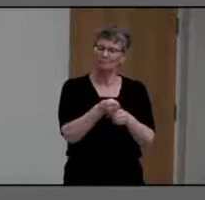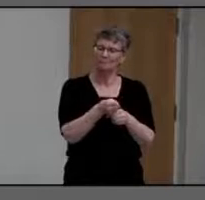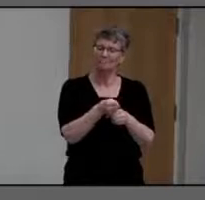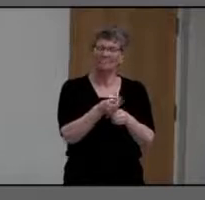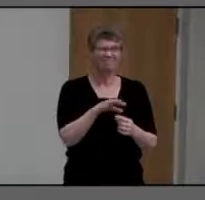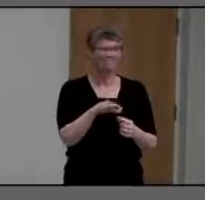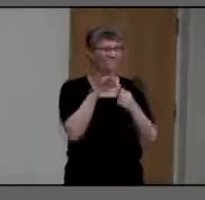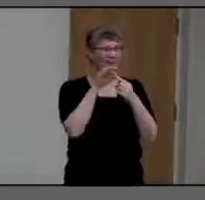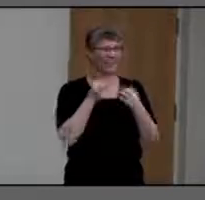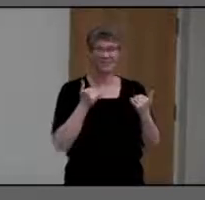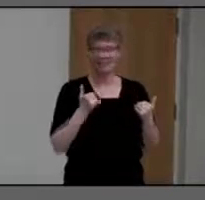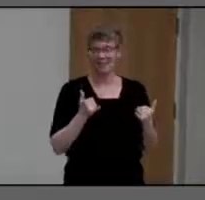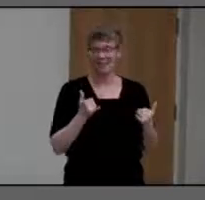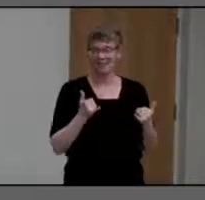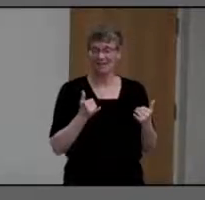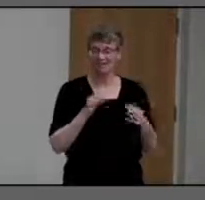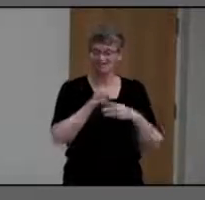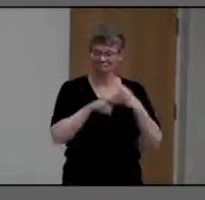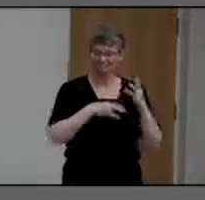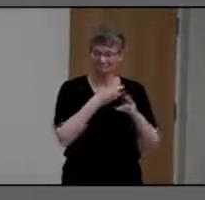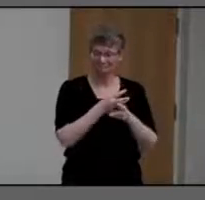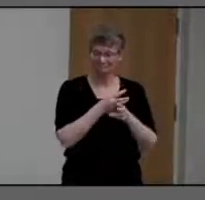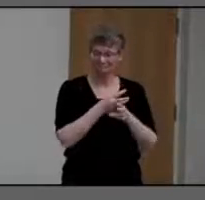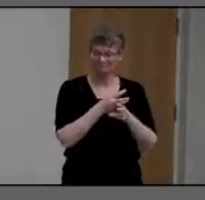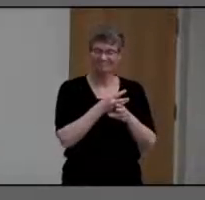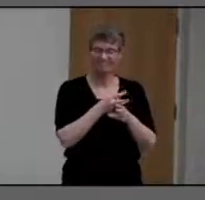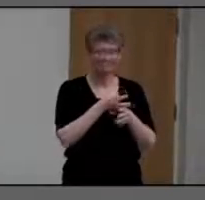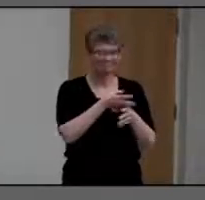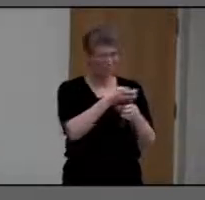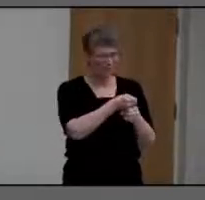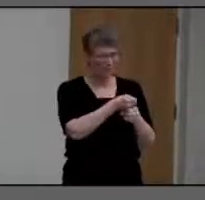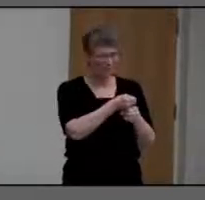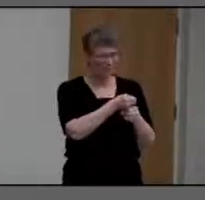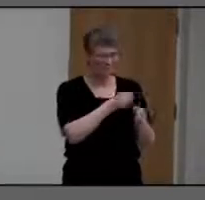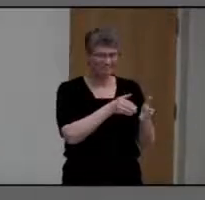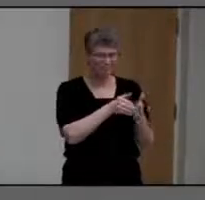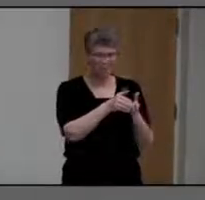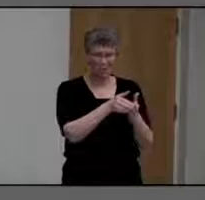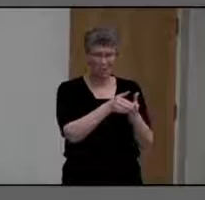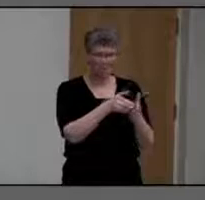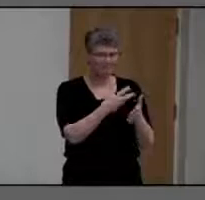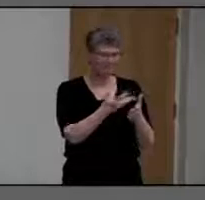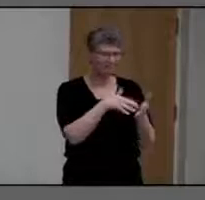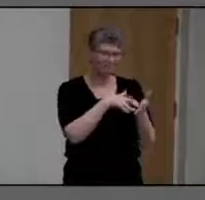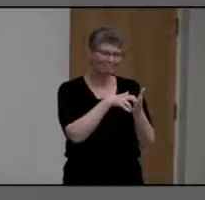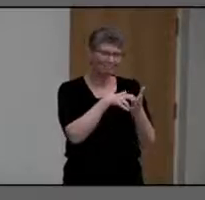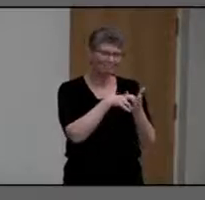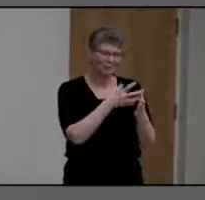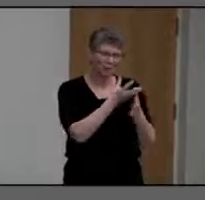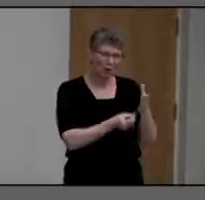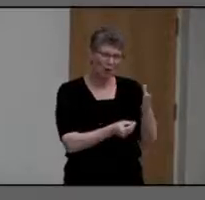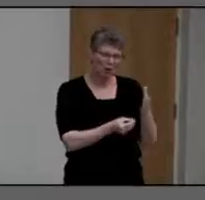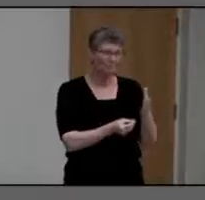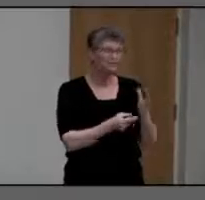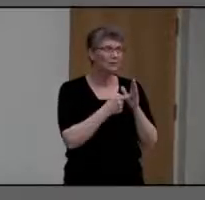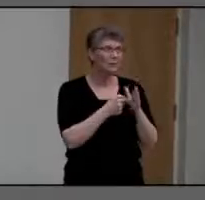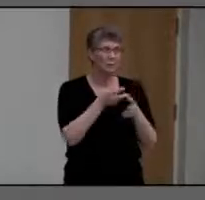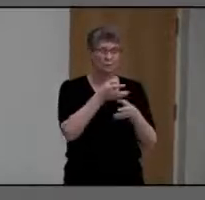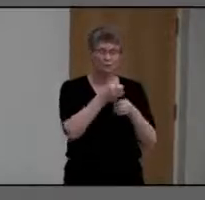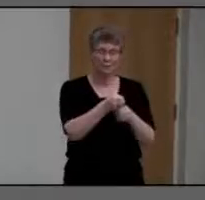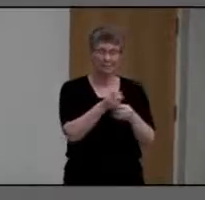think trust is often missing. Unfortunately, trust in science, trust in truth, trust in